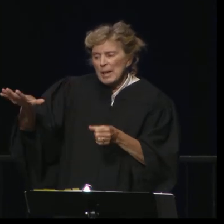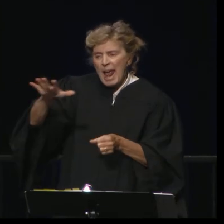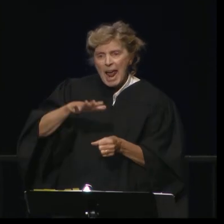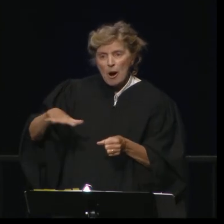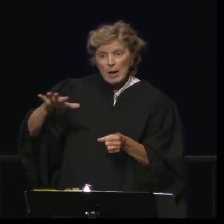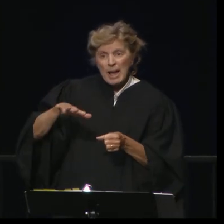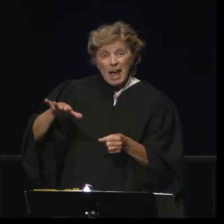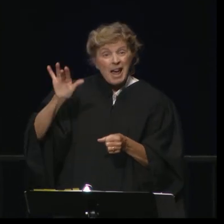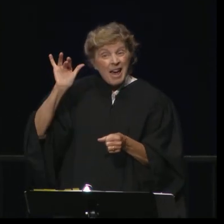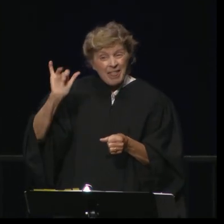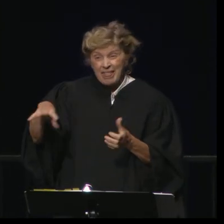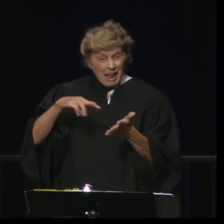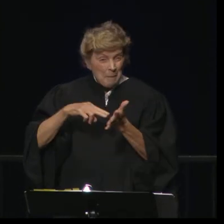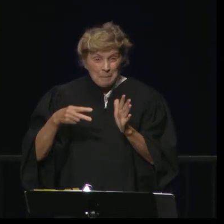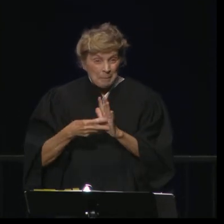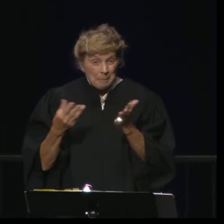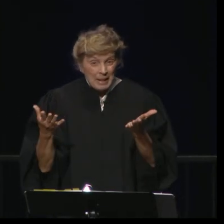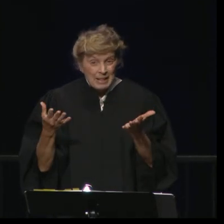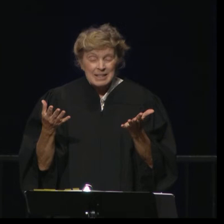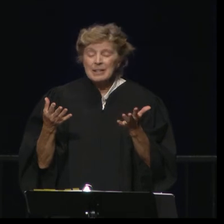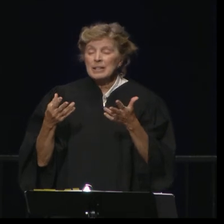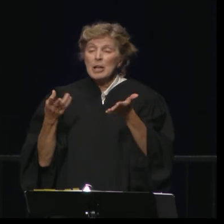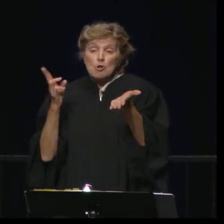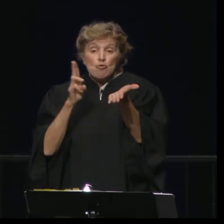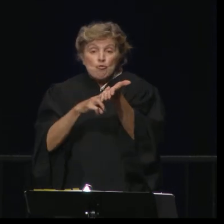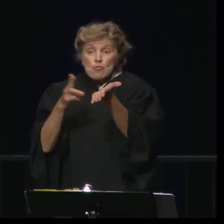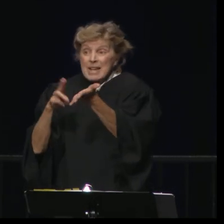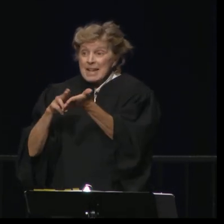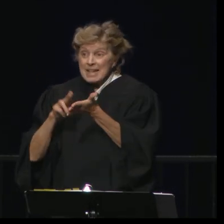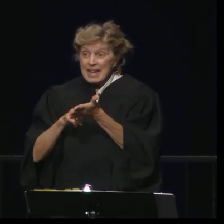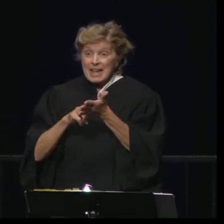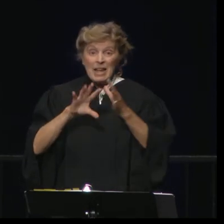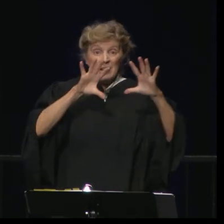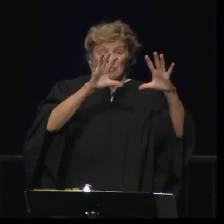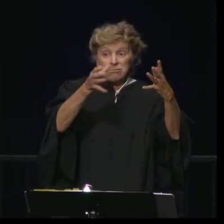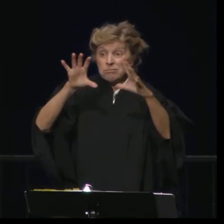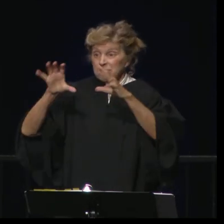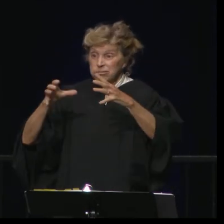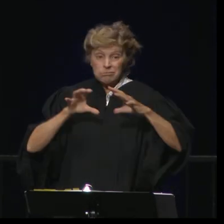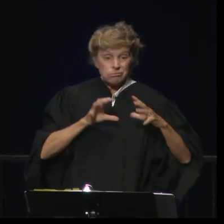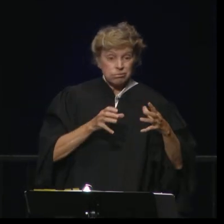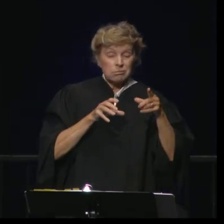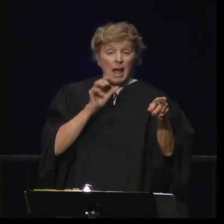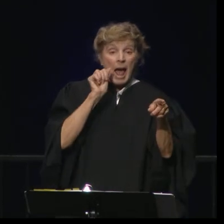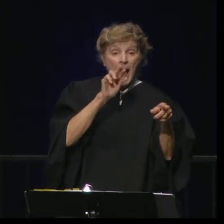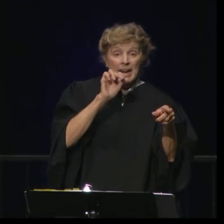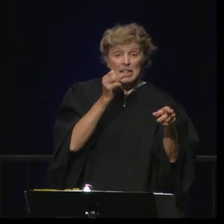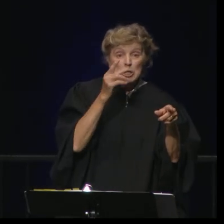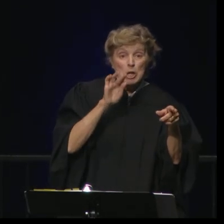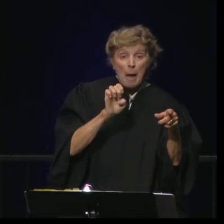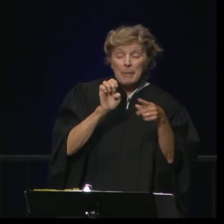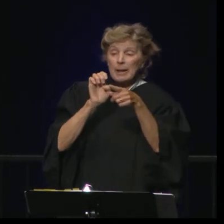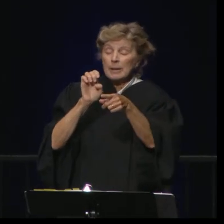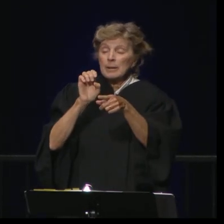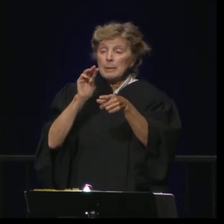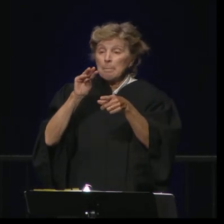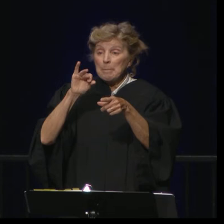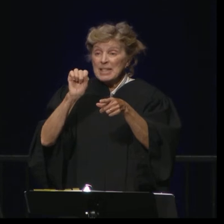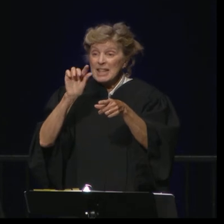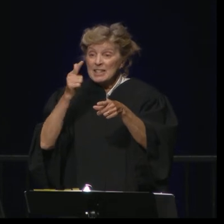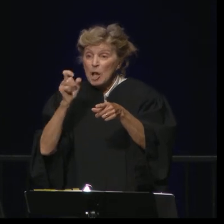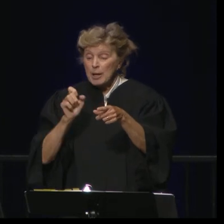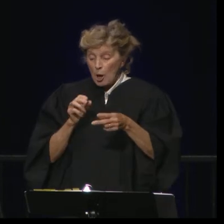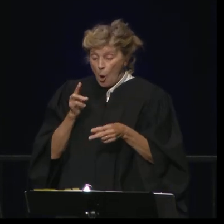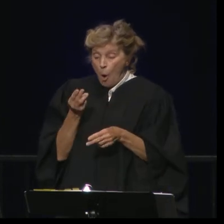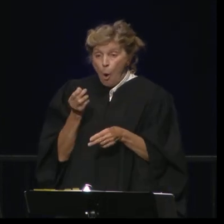The Dish with One Spoon is a treaty between the Anishinaabe, Mississaugas, and Haudenosaunee